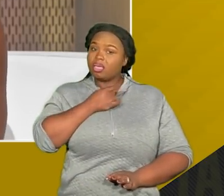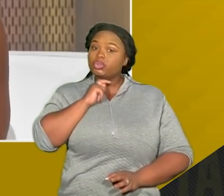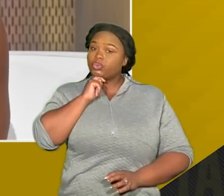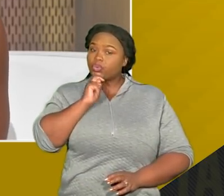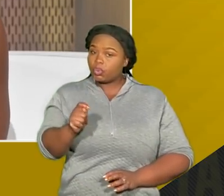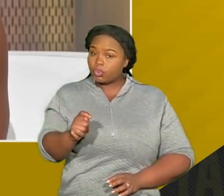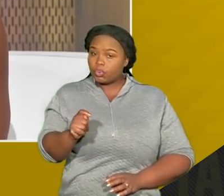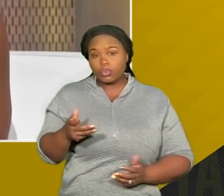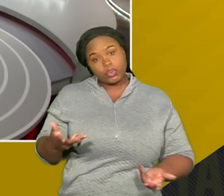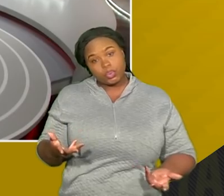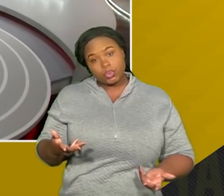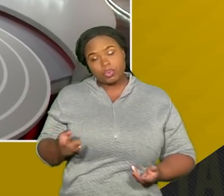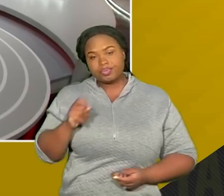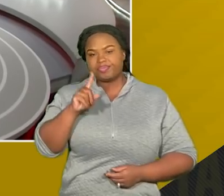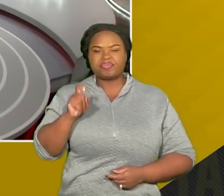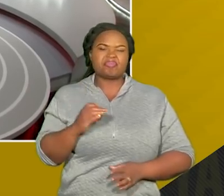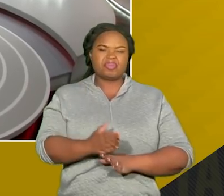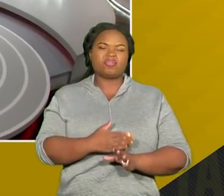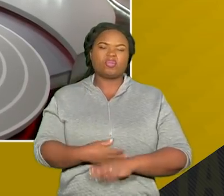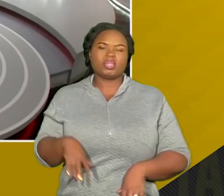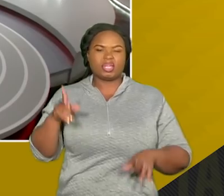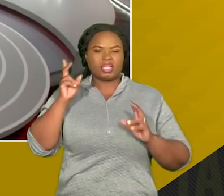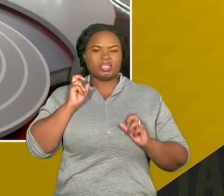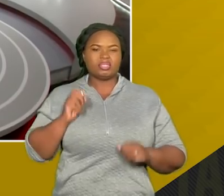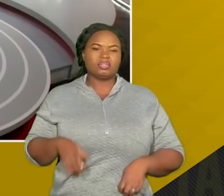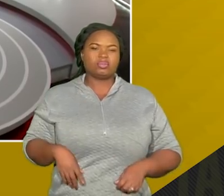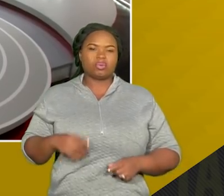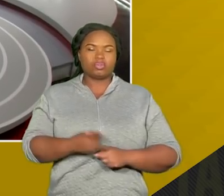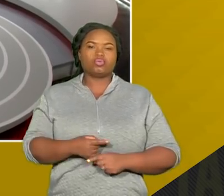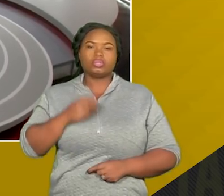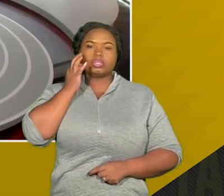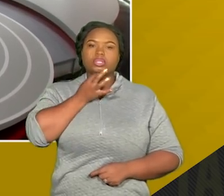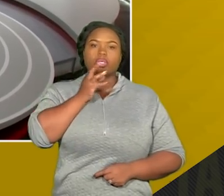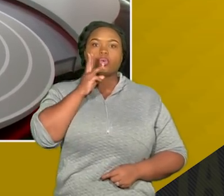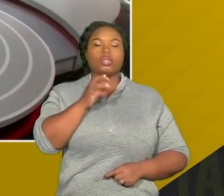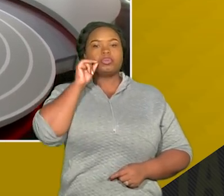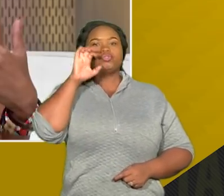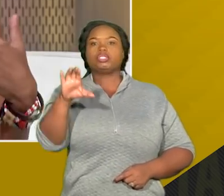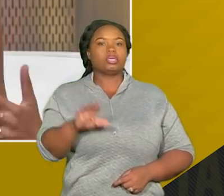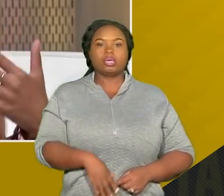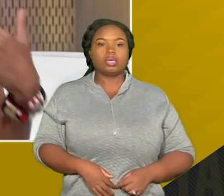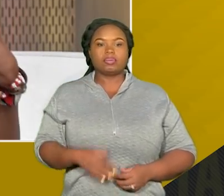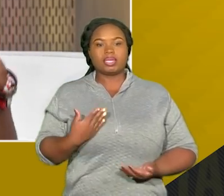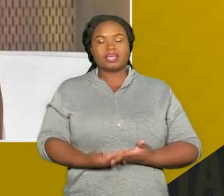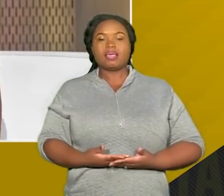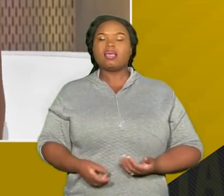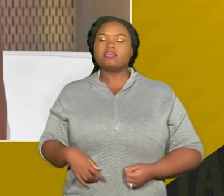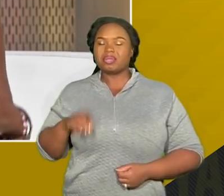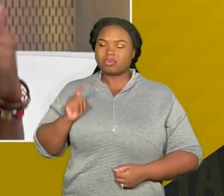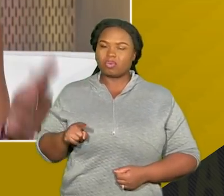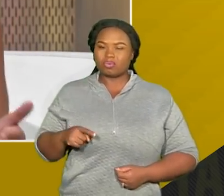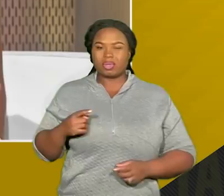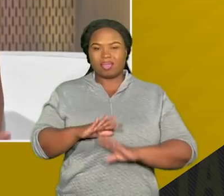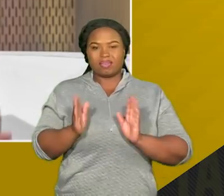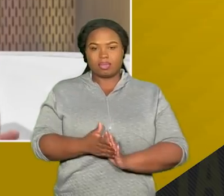your own truth? Mm. Before you even listen to, you're going to become a rich man, I should be able to validate some of the things I say with